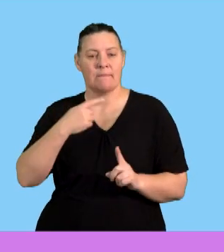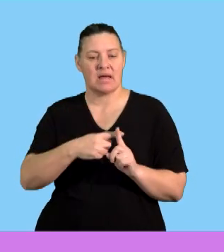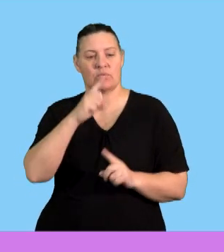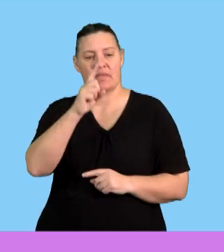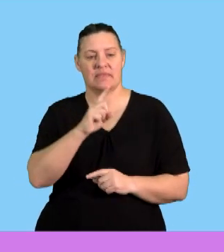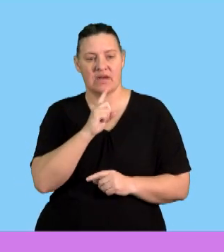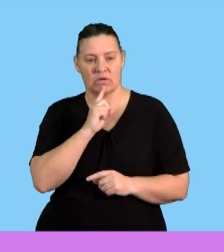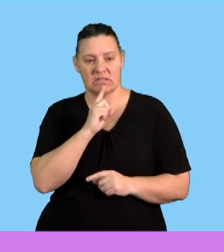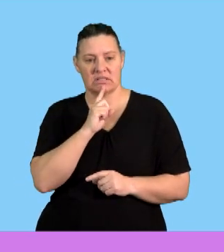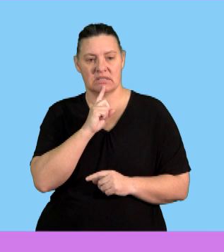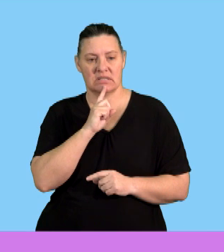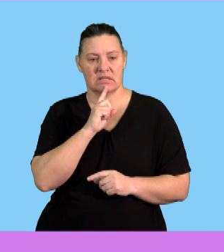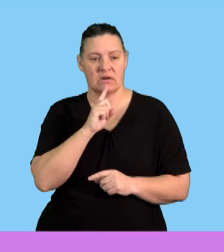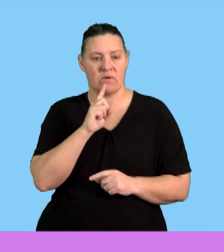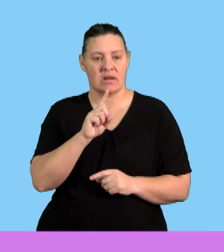plus